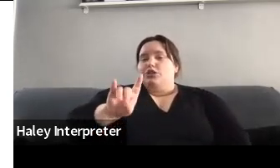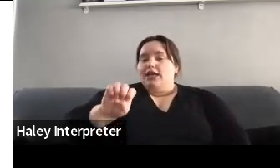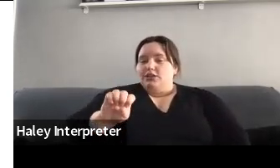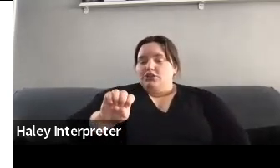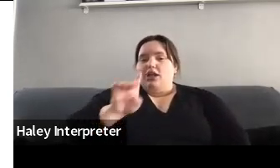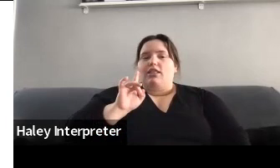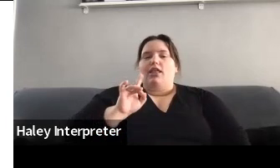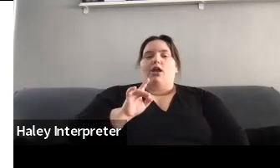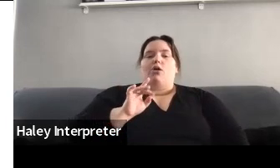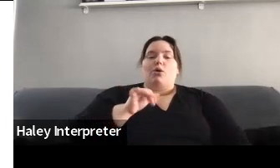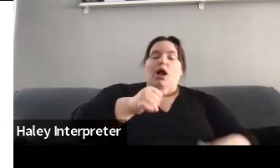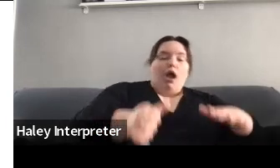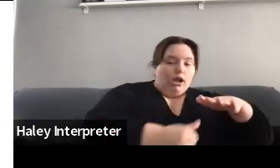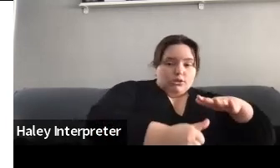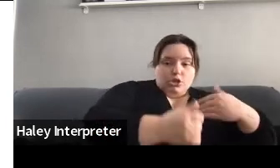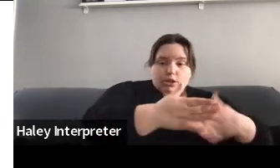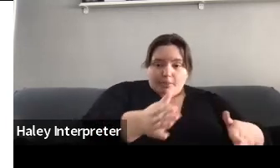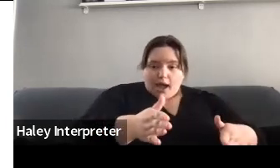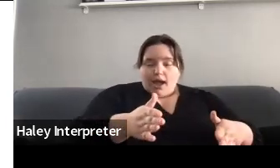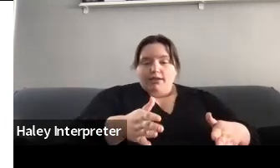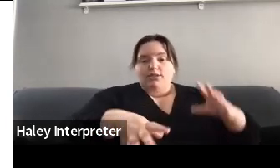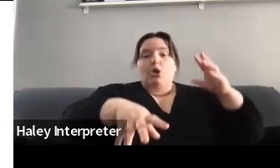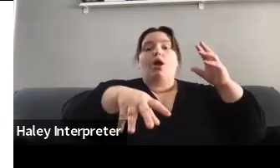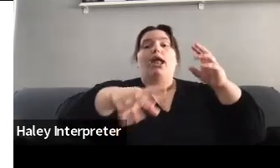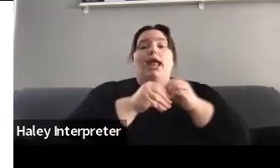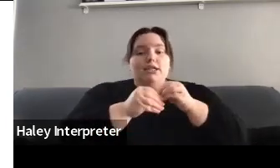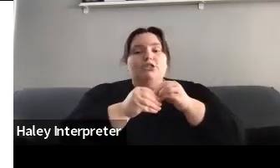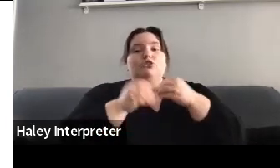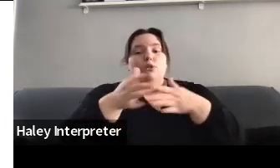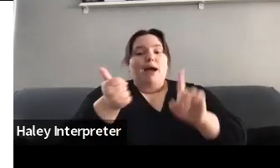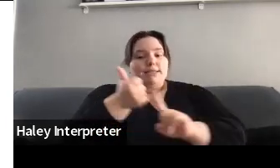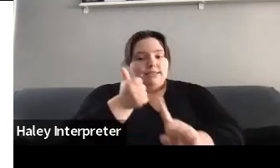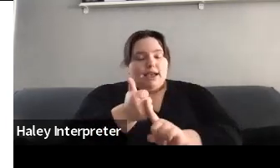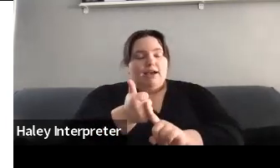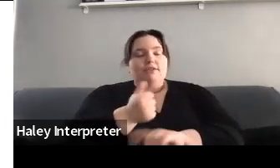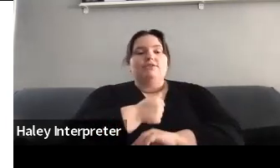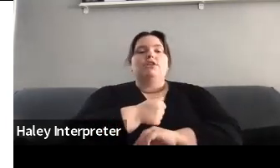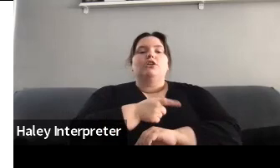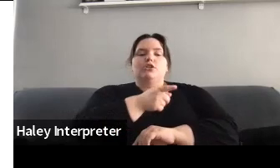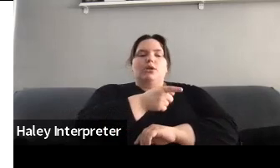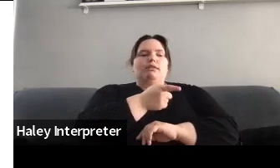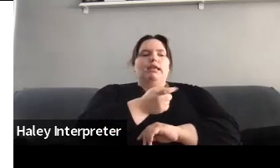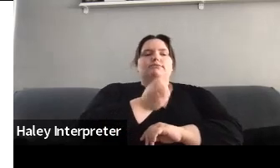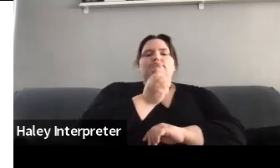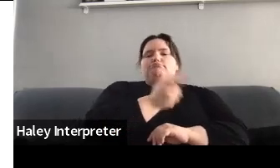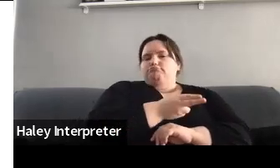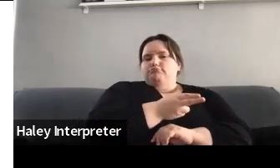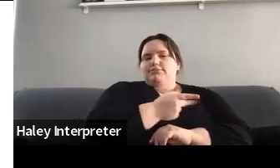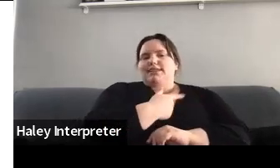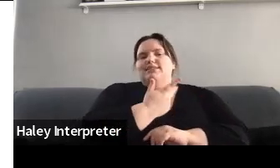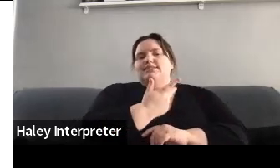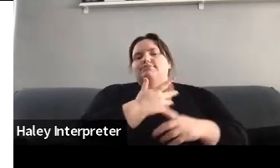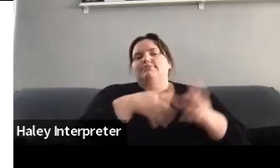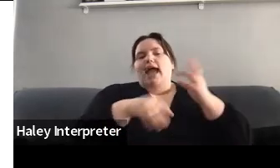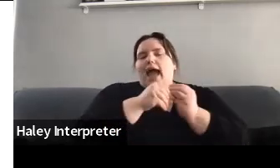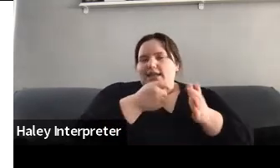box. And so these are disposable. You buy them um, every few weeks, and so that is an additional cost